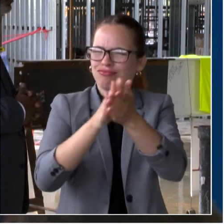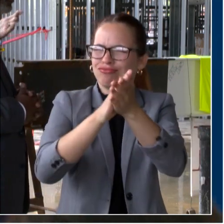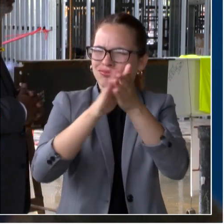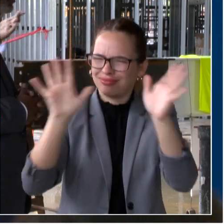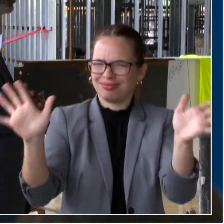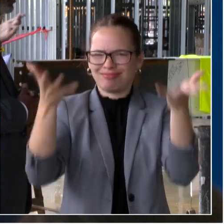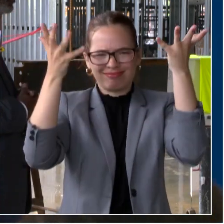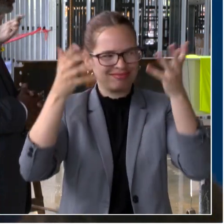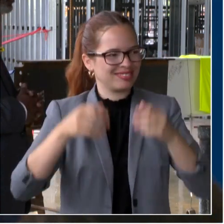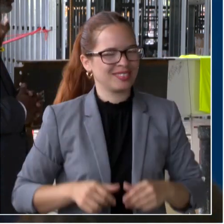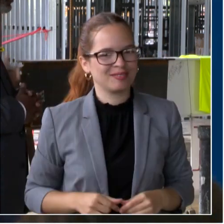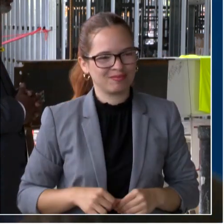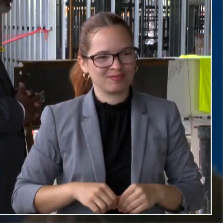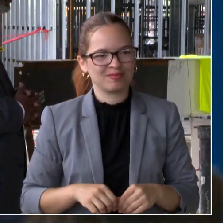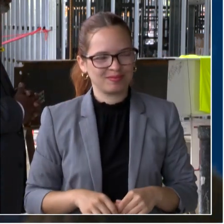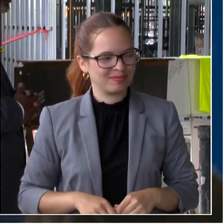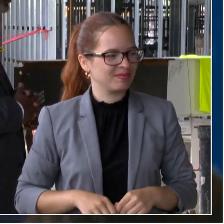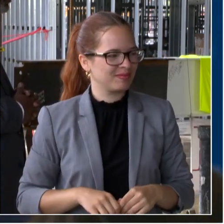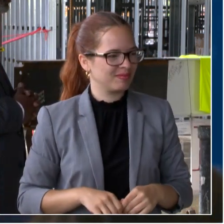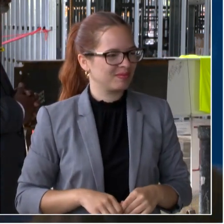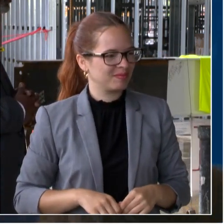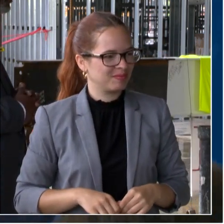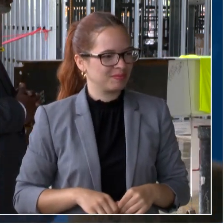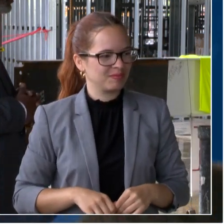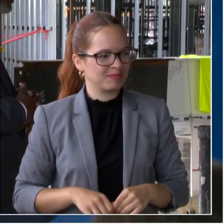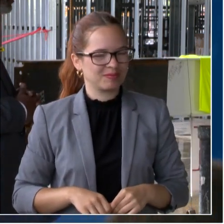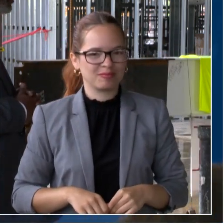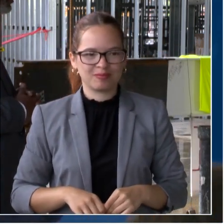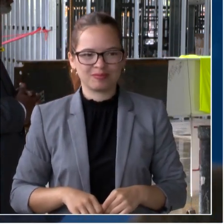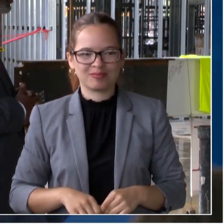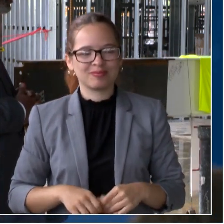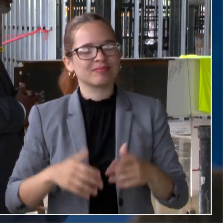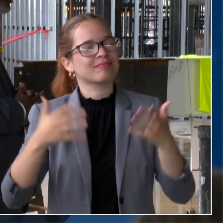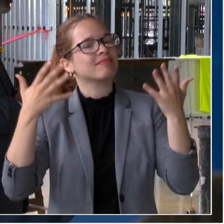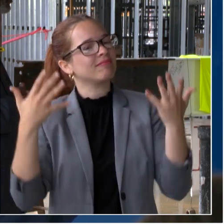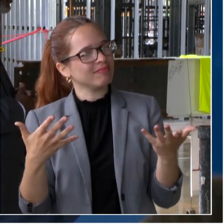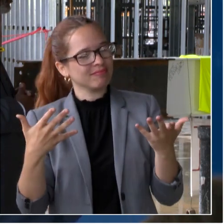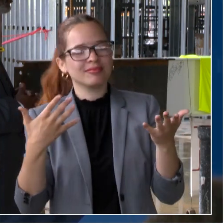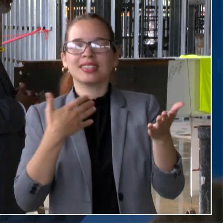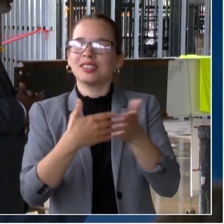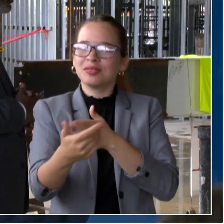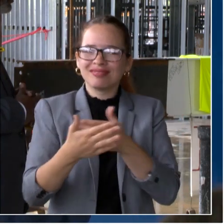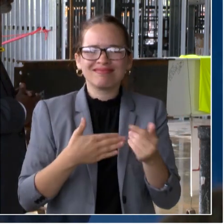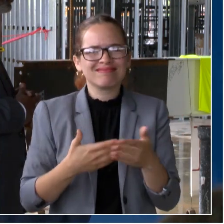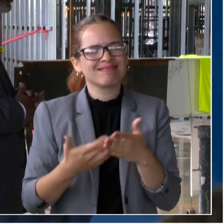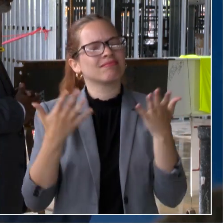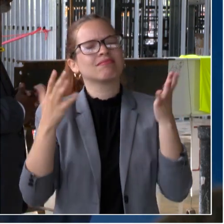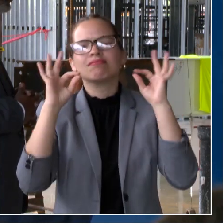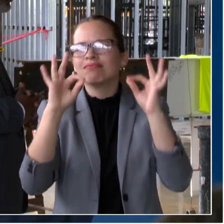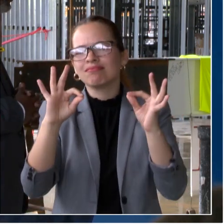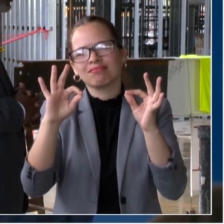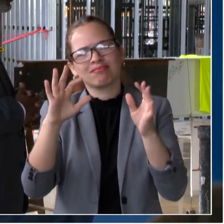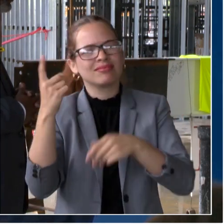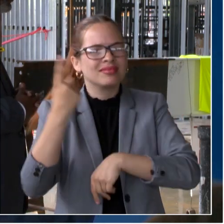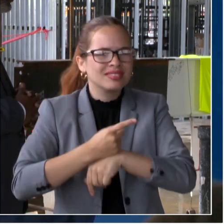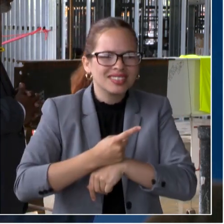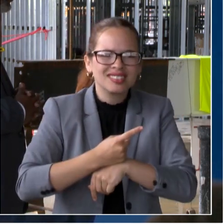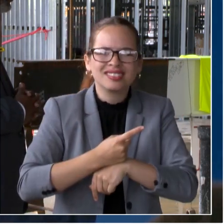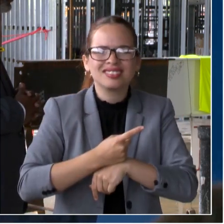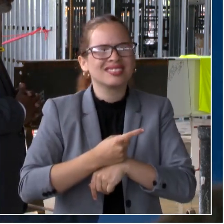happening right here in Ward 8, ladies and gentlemen? Come on, man. Let's give it up.